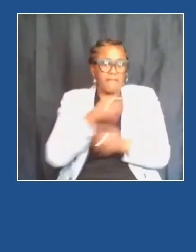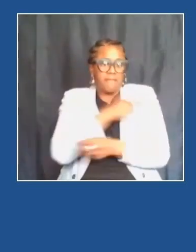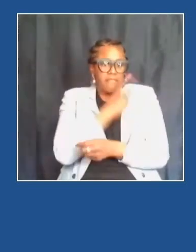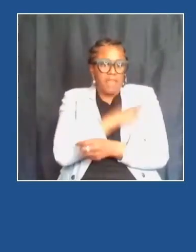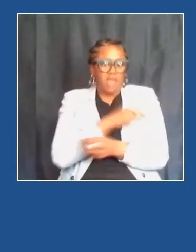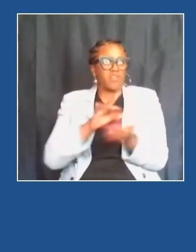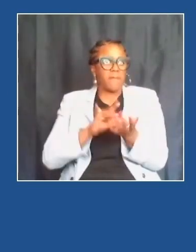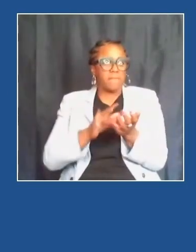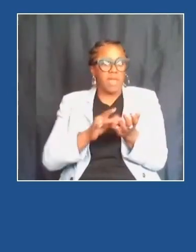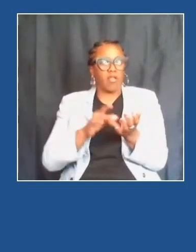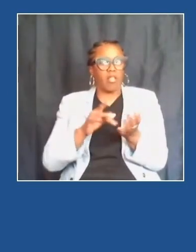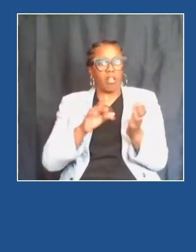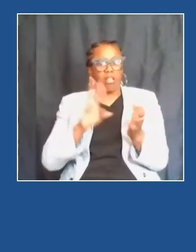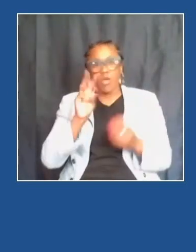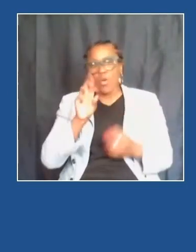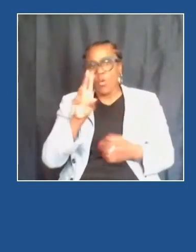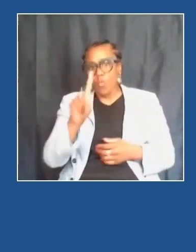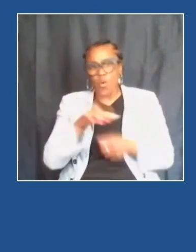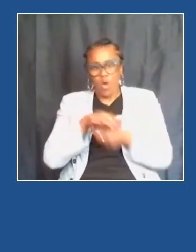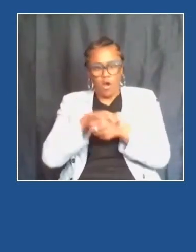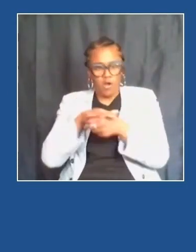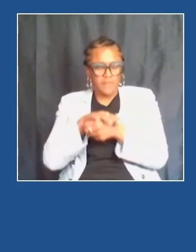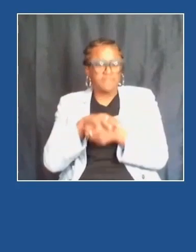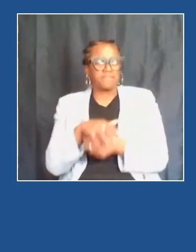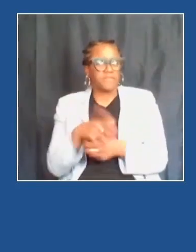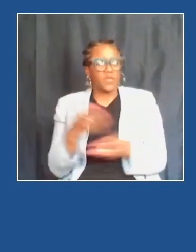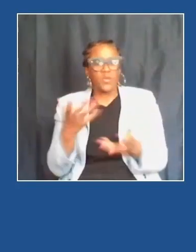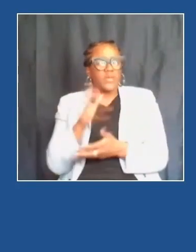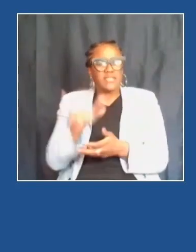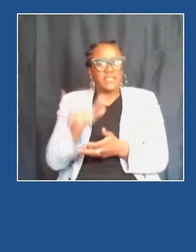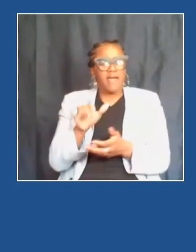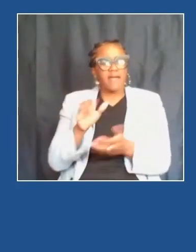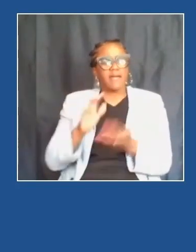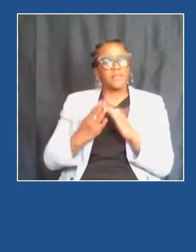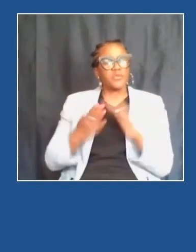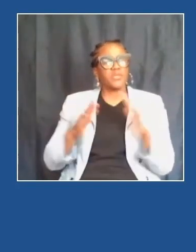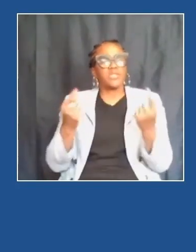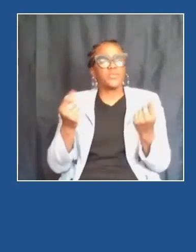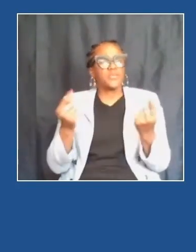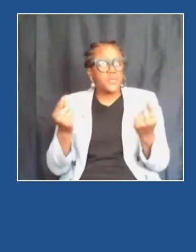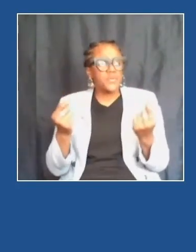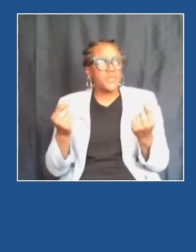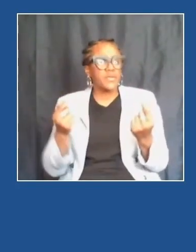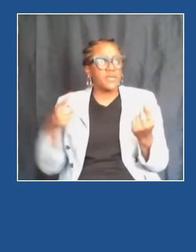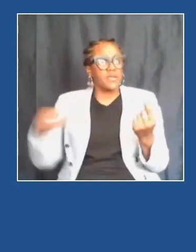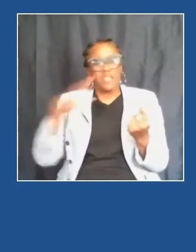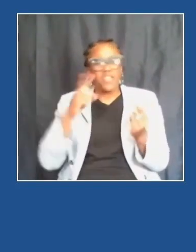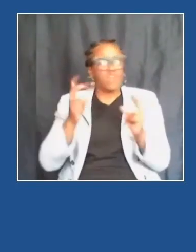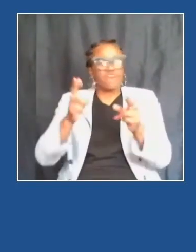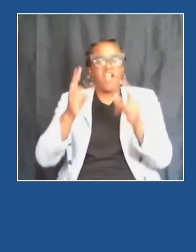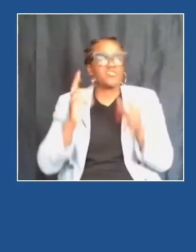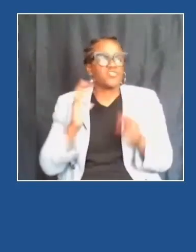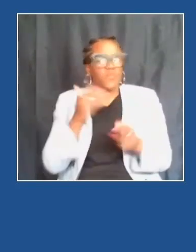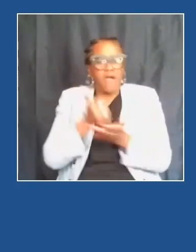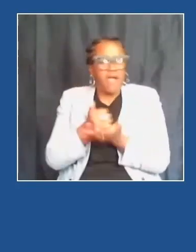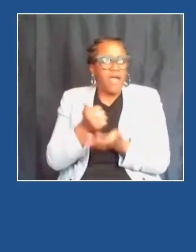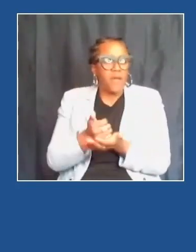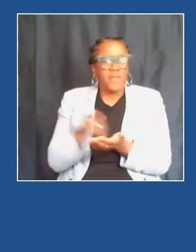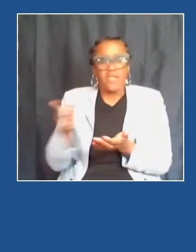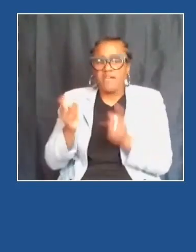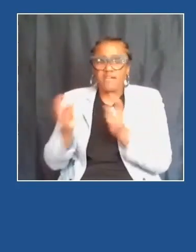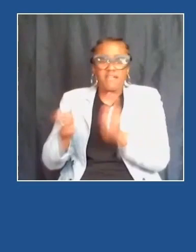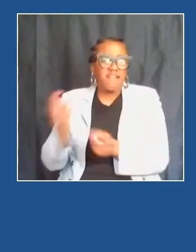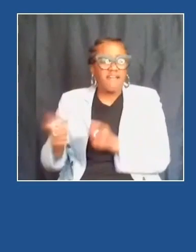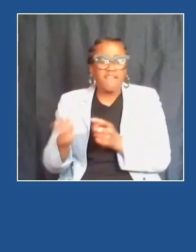ward. What does that same set of communities do? They rush to our help. They give us all kinds